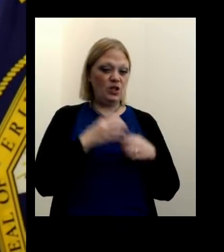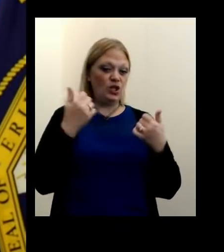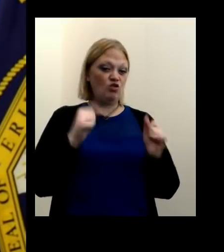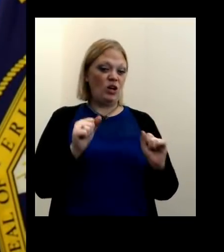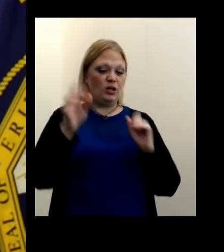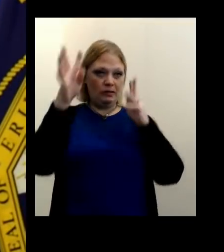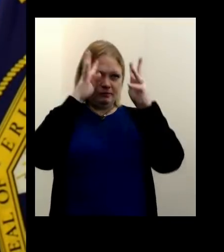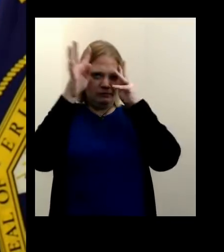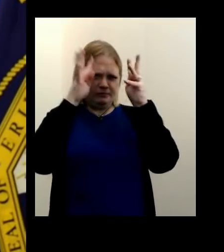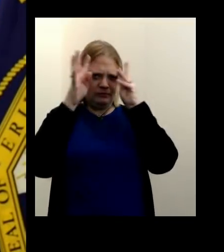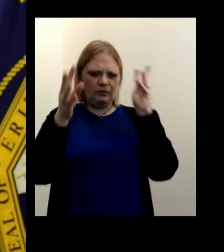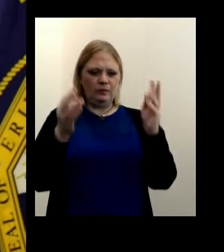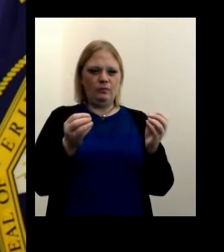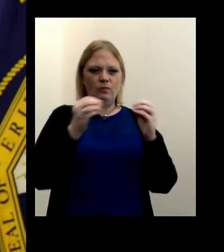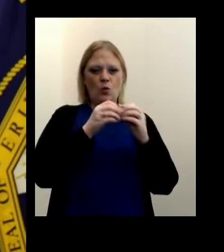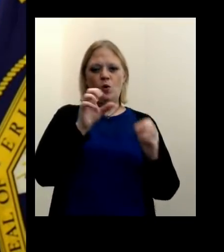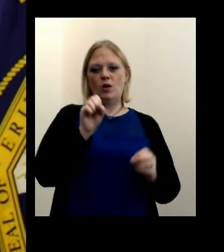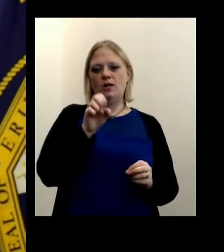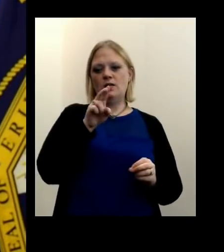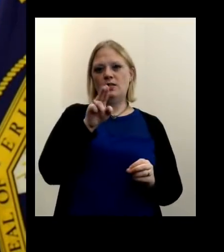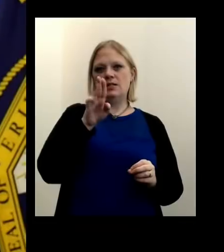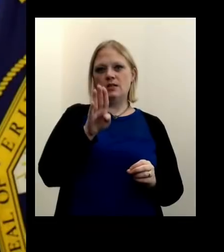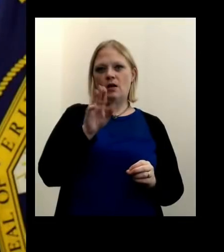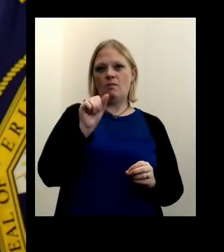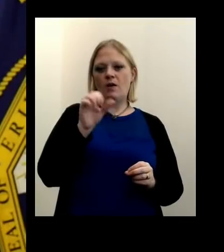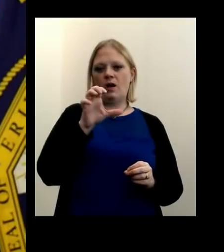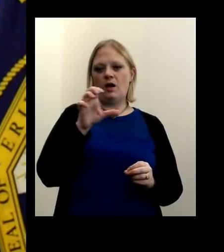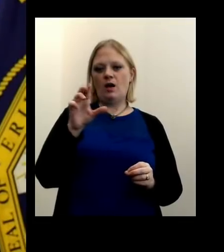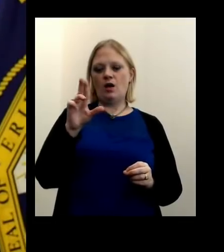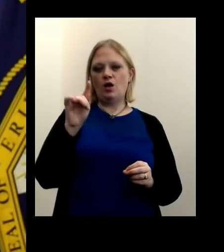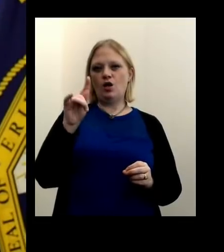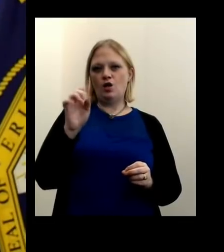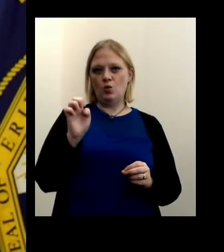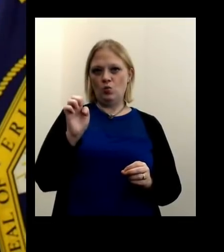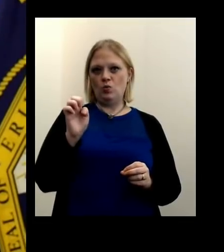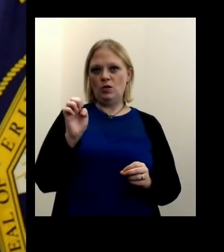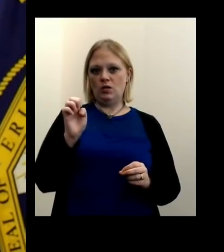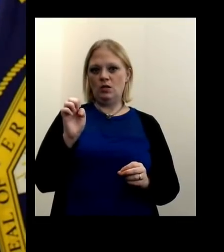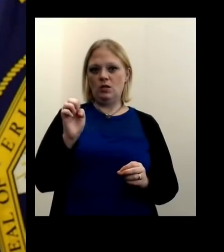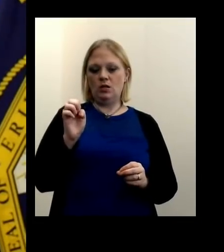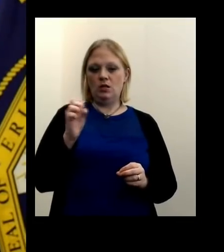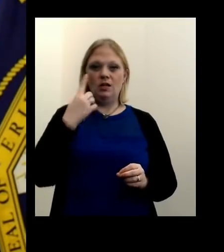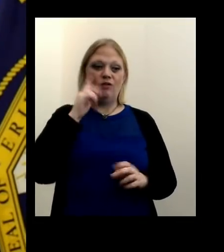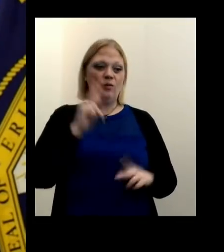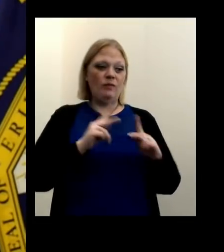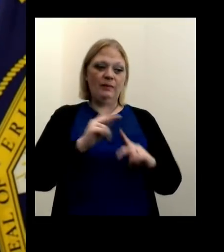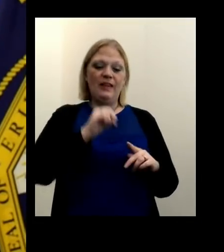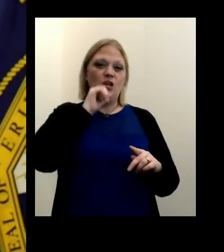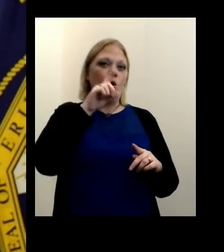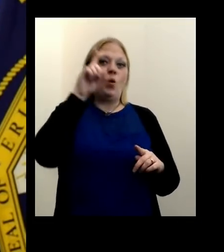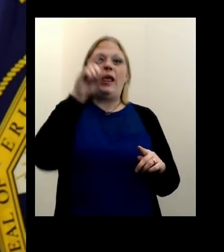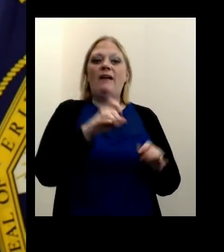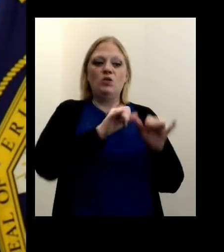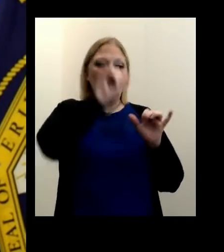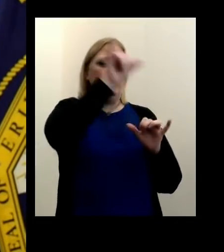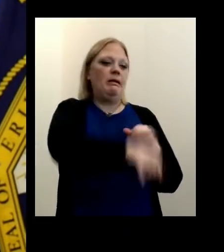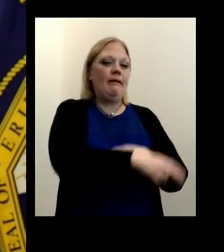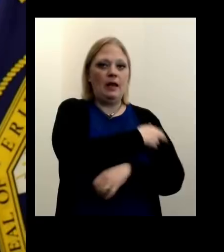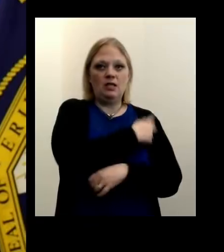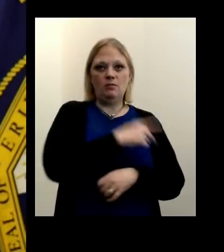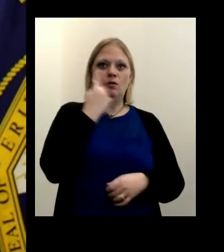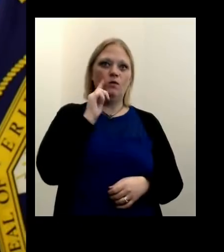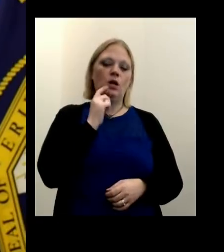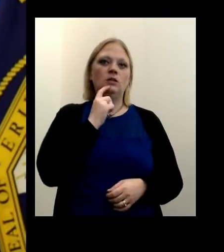come up with more subacute facilities to release individuals who do not need to be in the hospital for acute care,